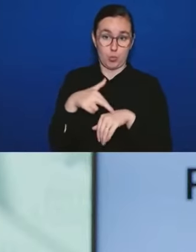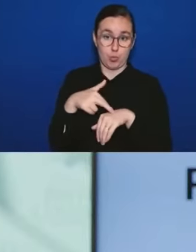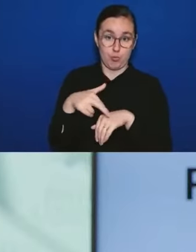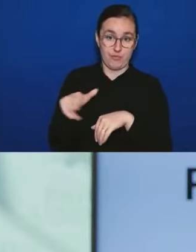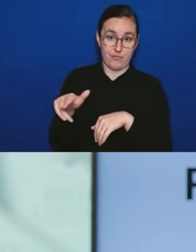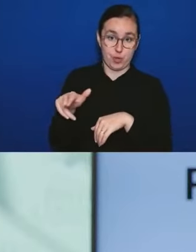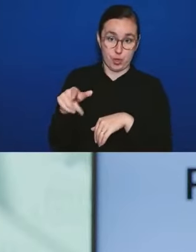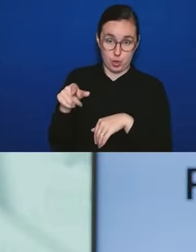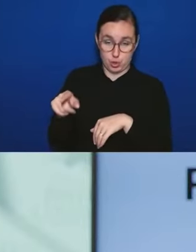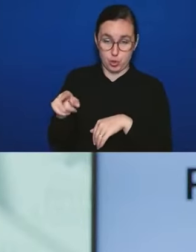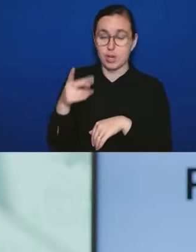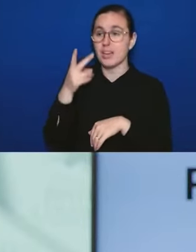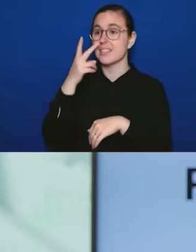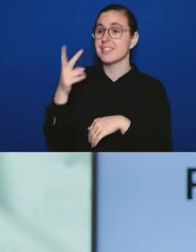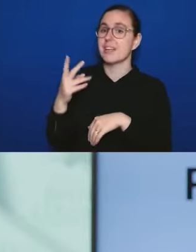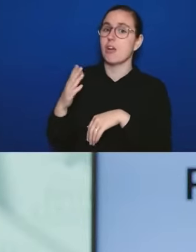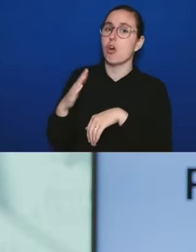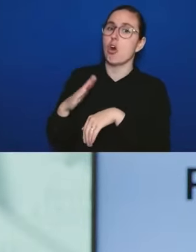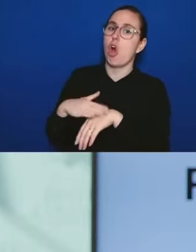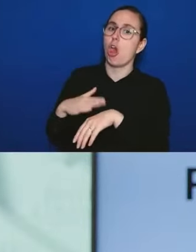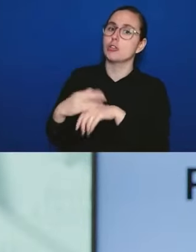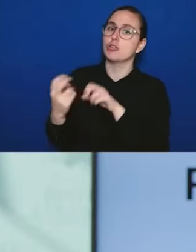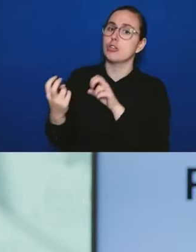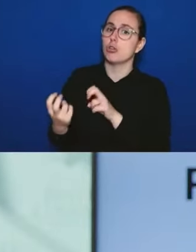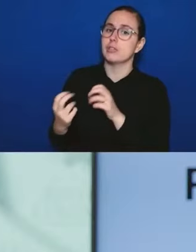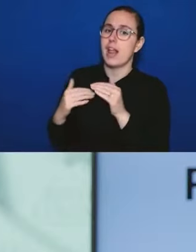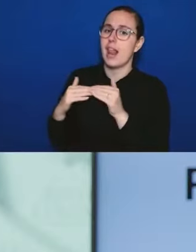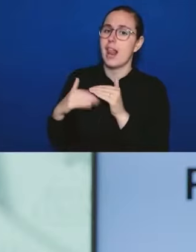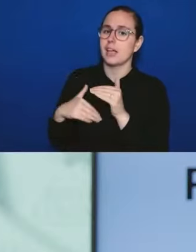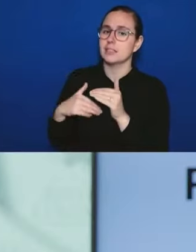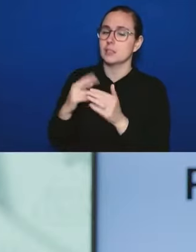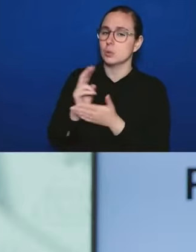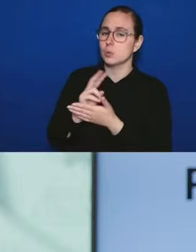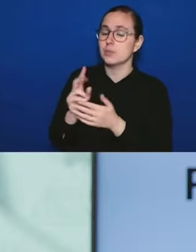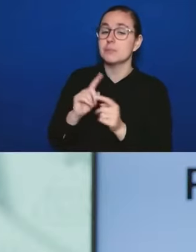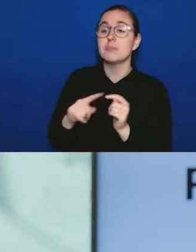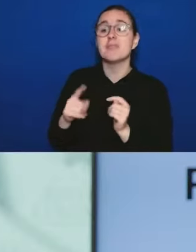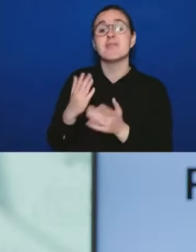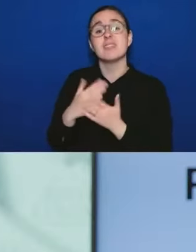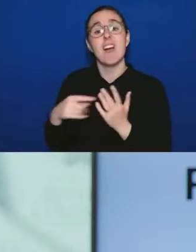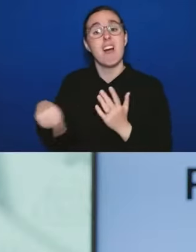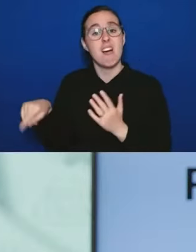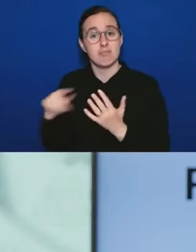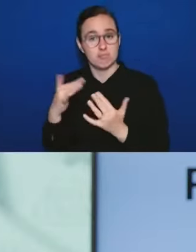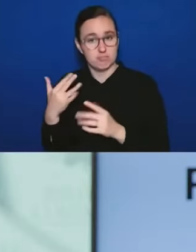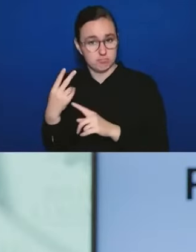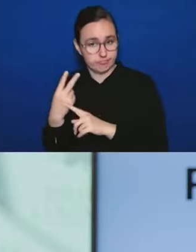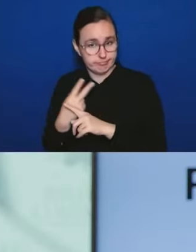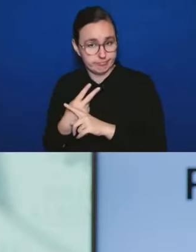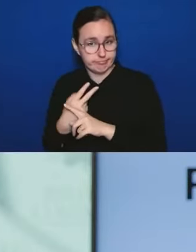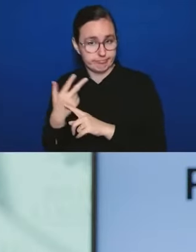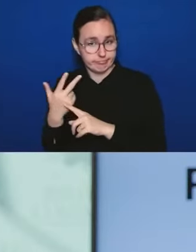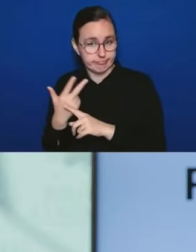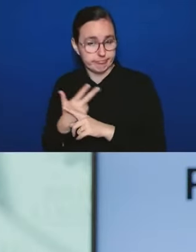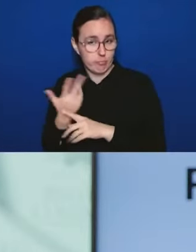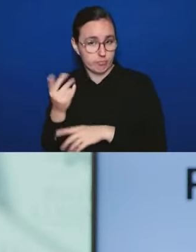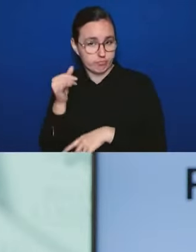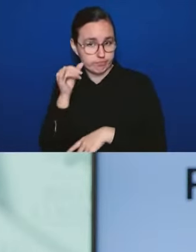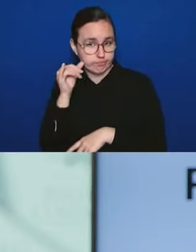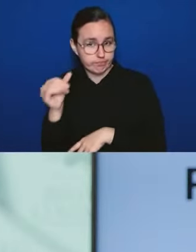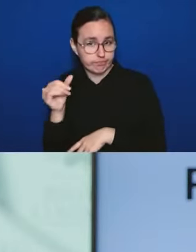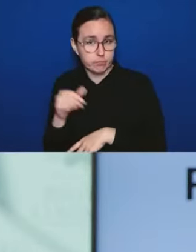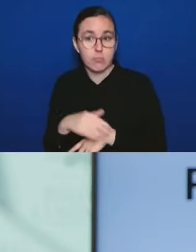cases, people are waiting 2 or 3 months or sometimes even longer. This, of course, leads to disease progression, a huge amount of